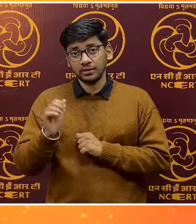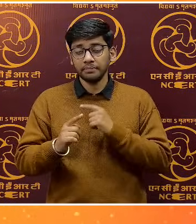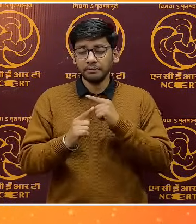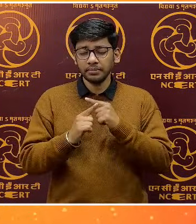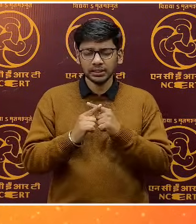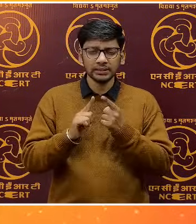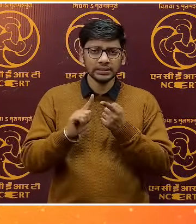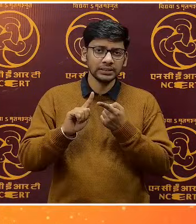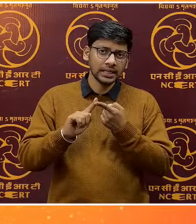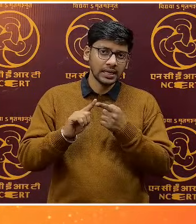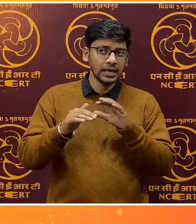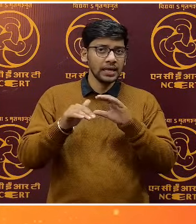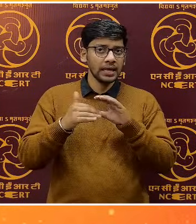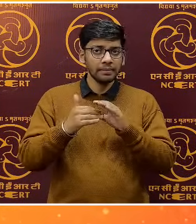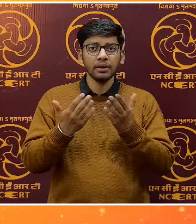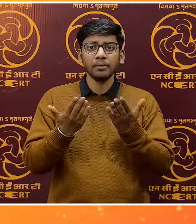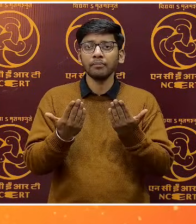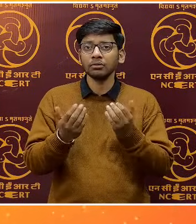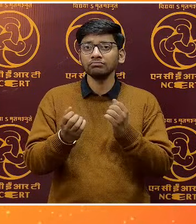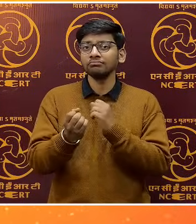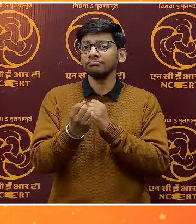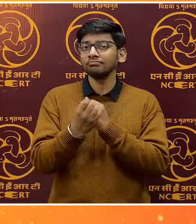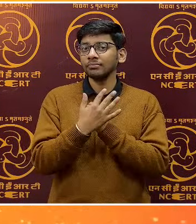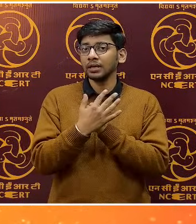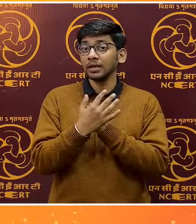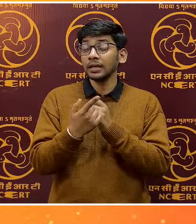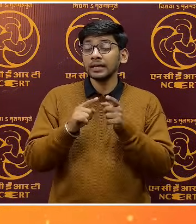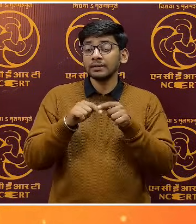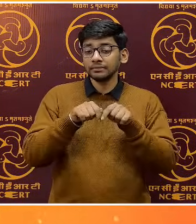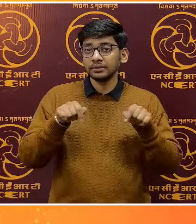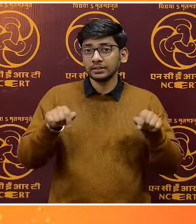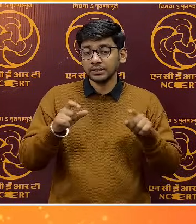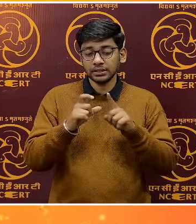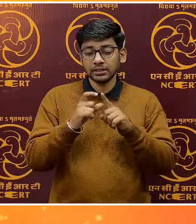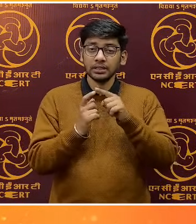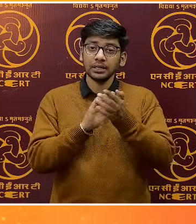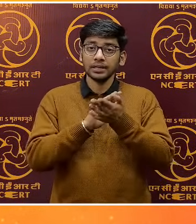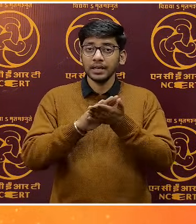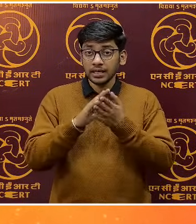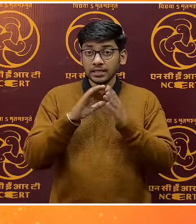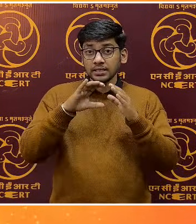8800440559 or you can email us on the email ID that is